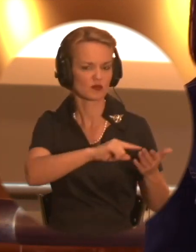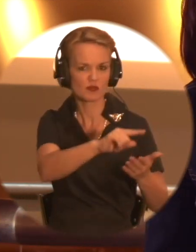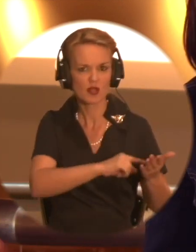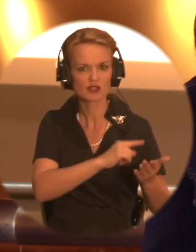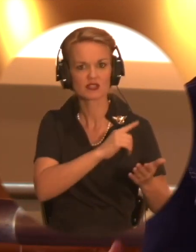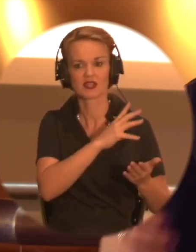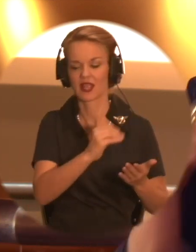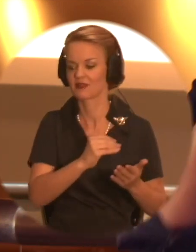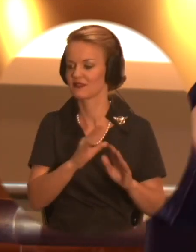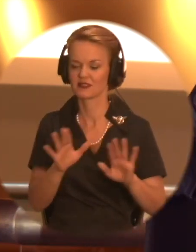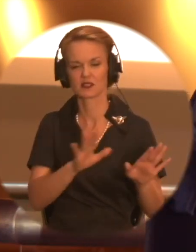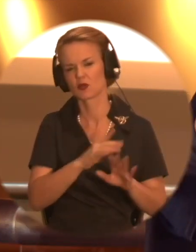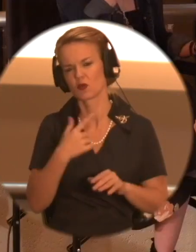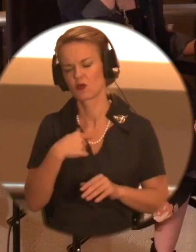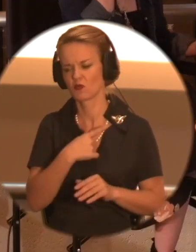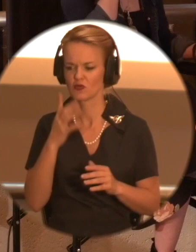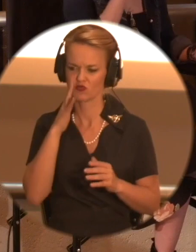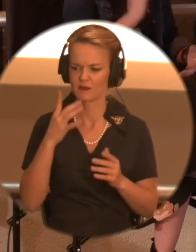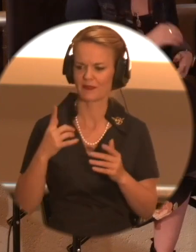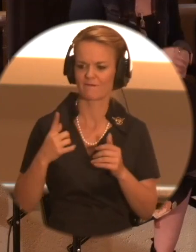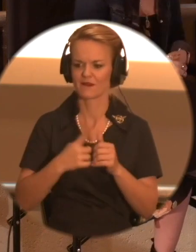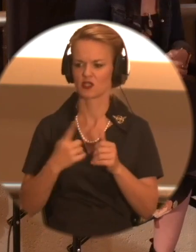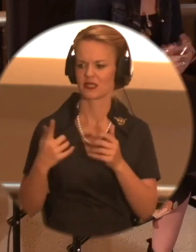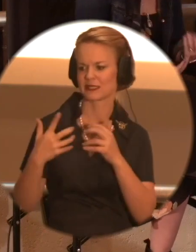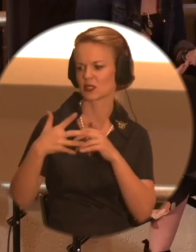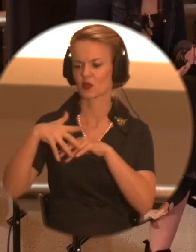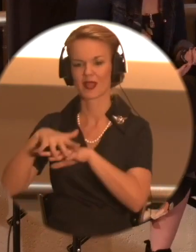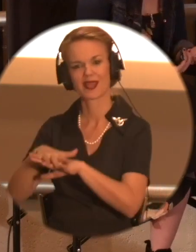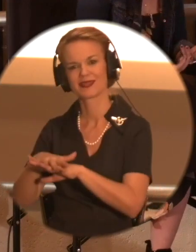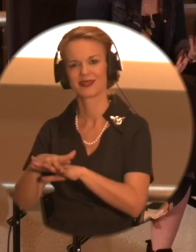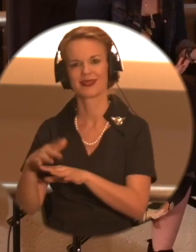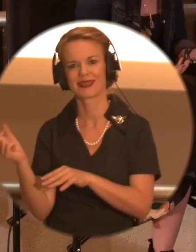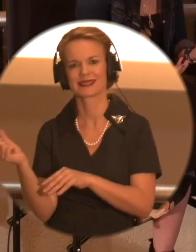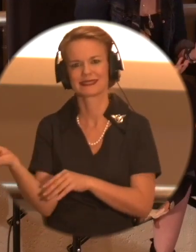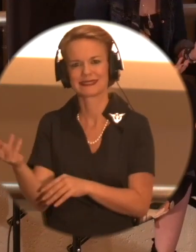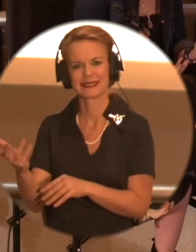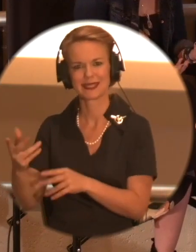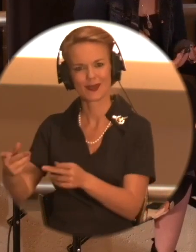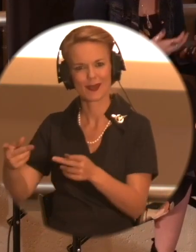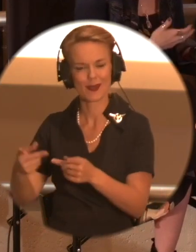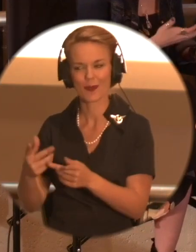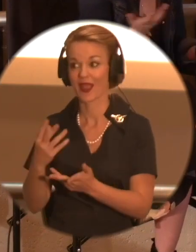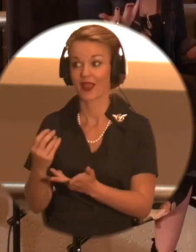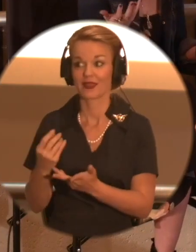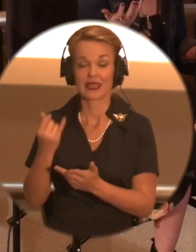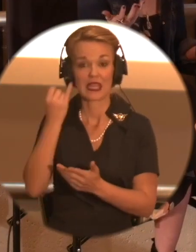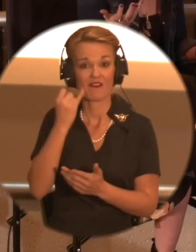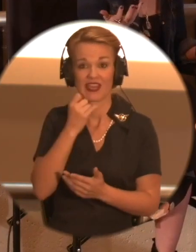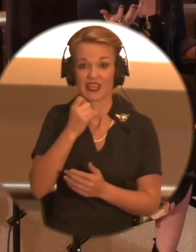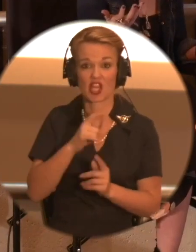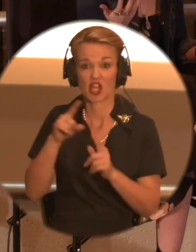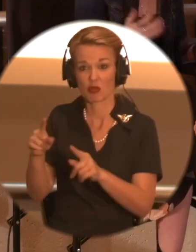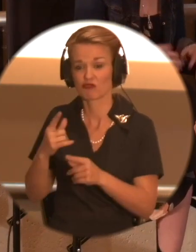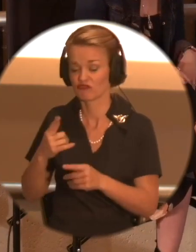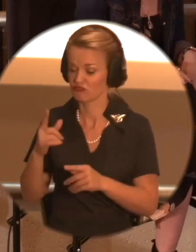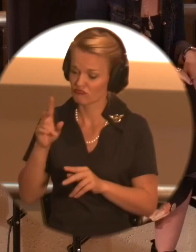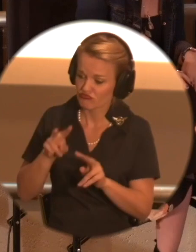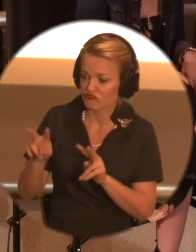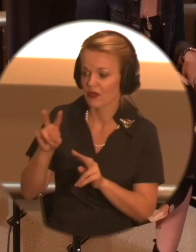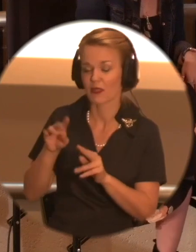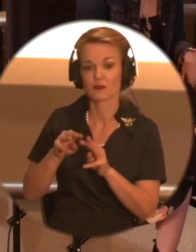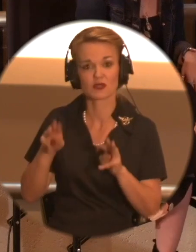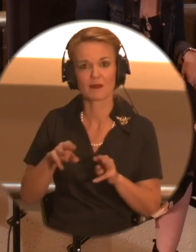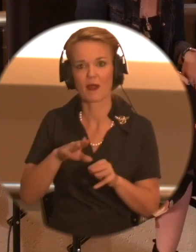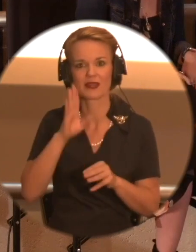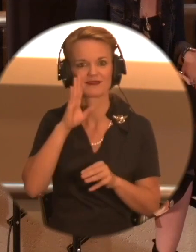integrated casino. Right, and we're gonna, it's important to have that. Yeah, I want to be a supporter of that. And I wouldn't have known anything about these people had I not gone to this museum and found out